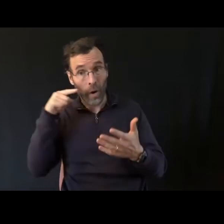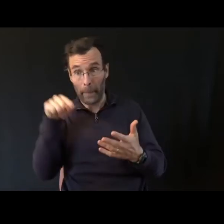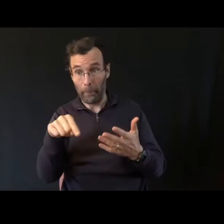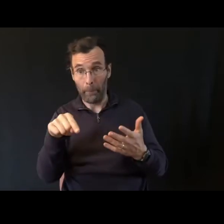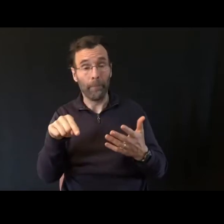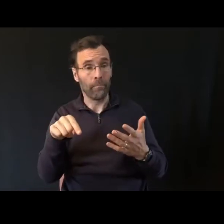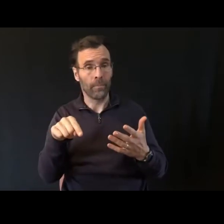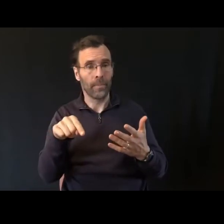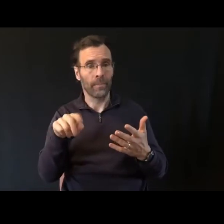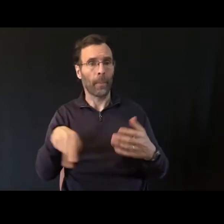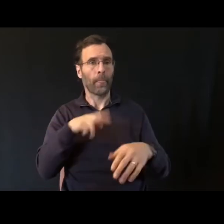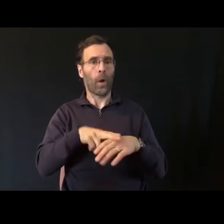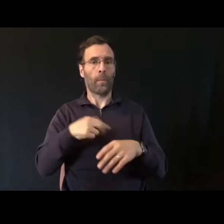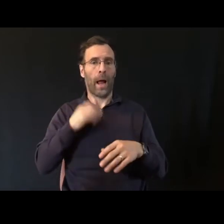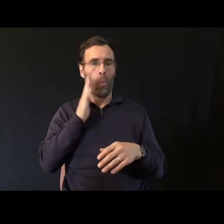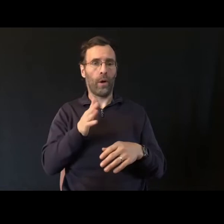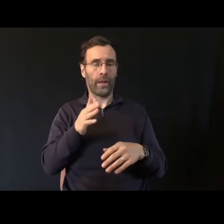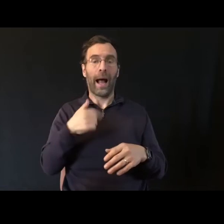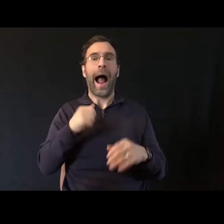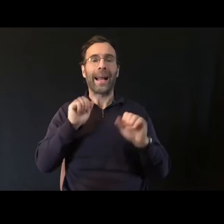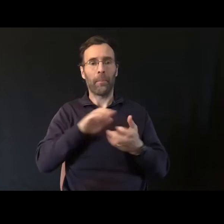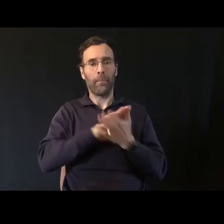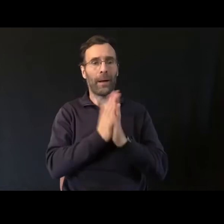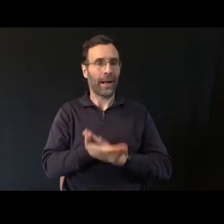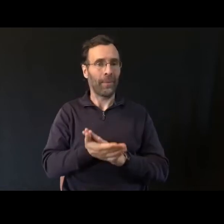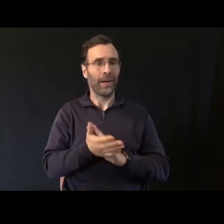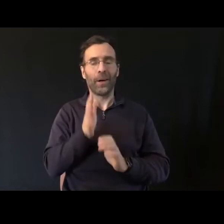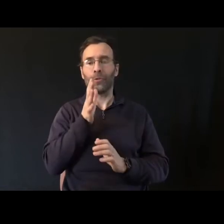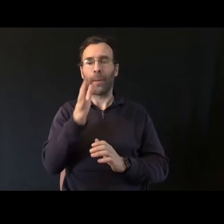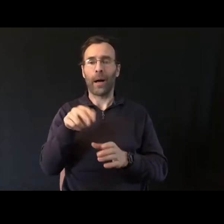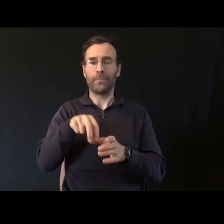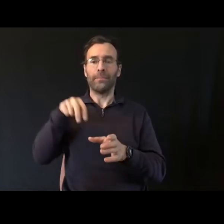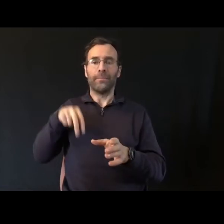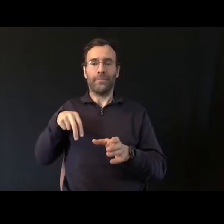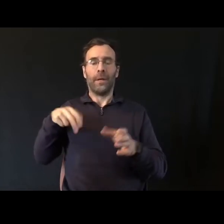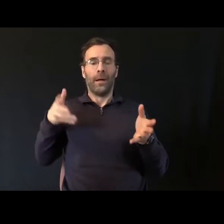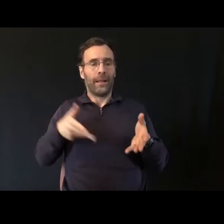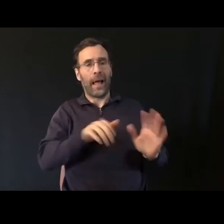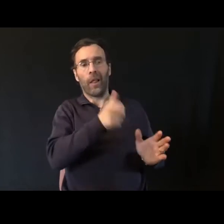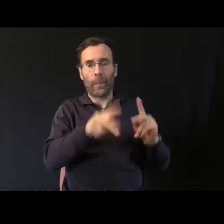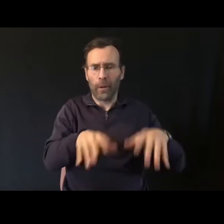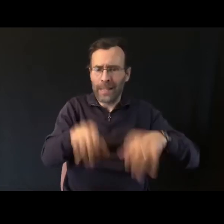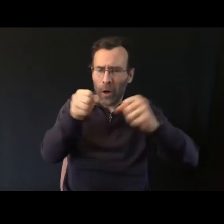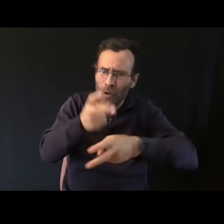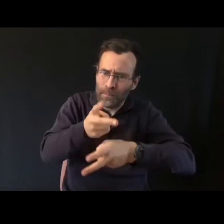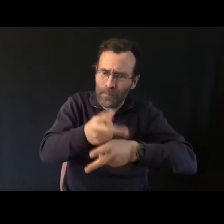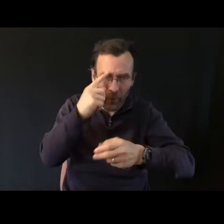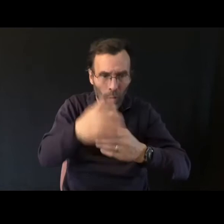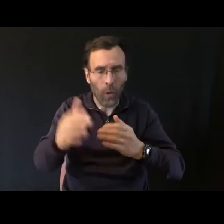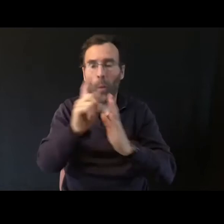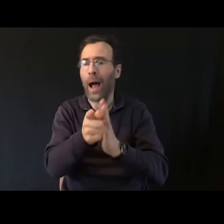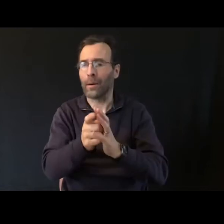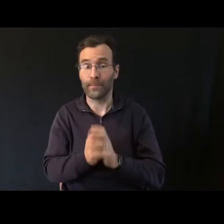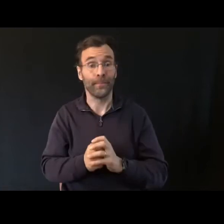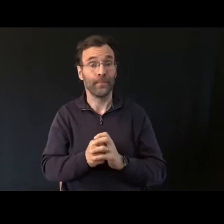I would normally be doing. It's like I'm stepping back and letting somebody else take over for a while, and then, you